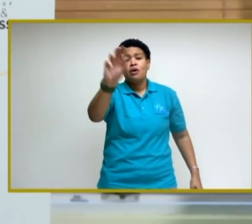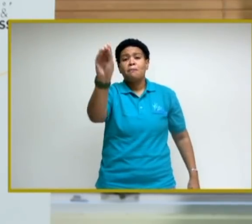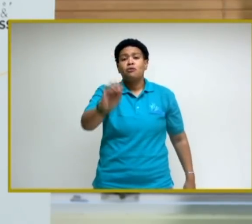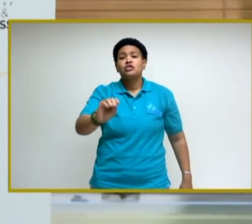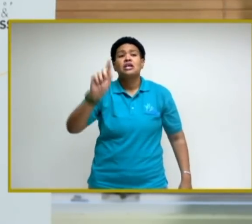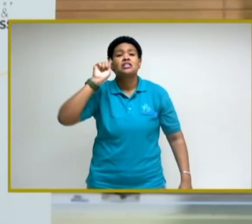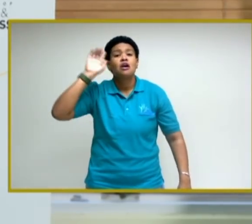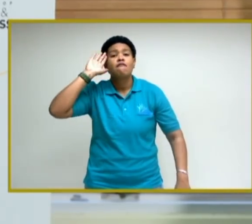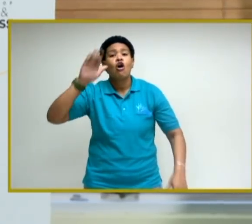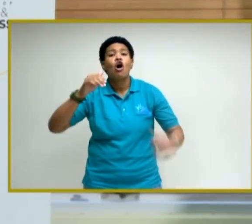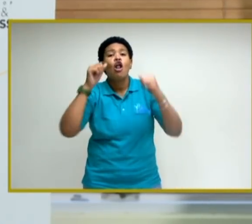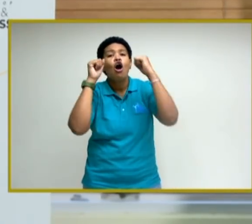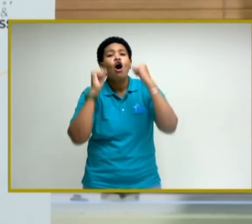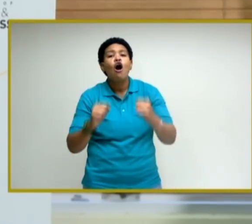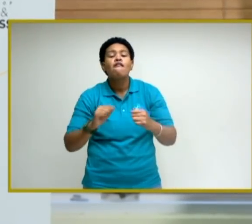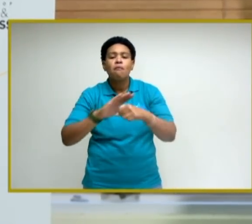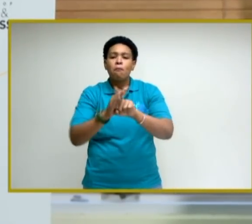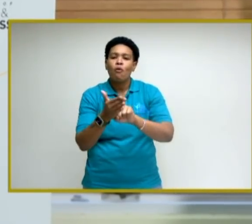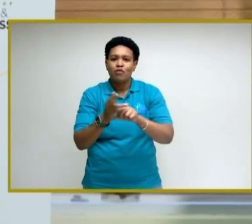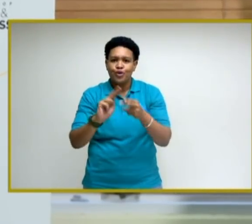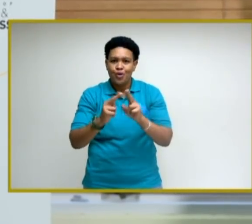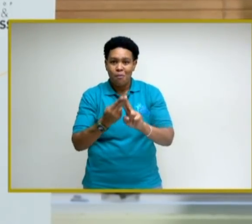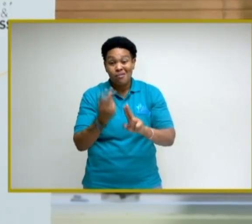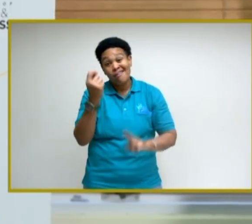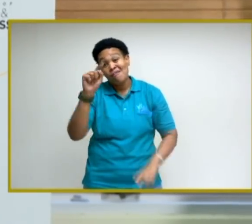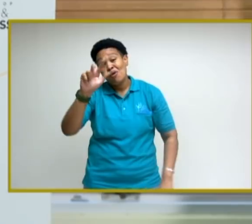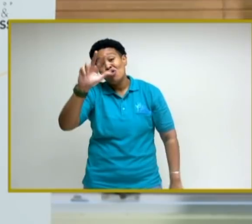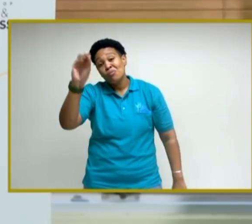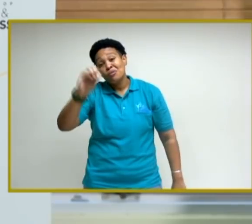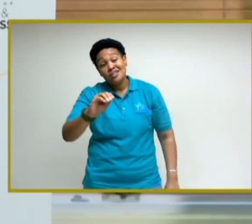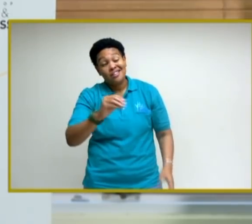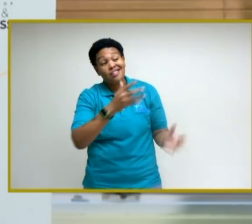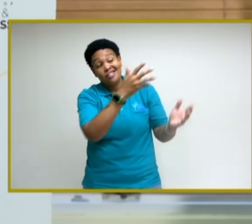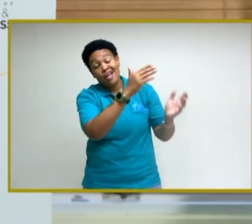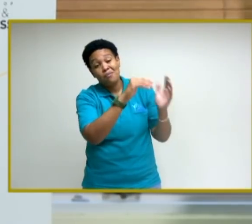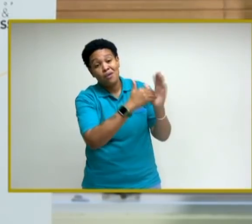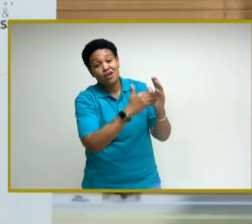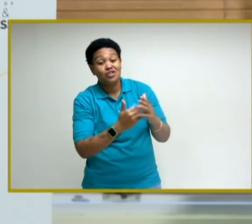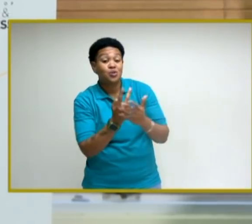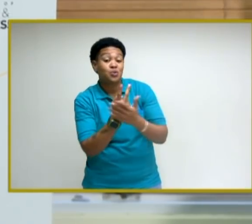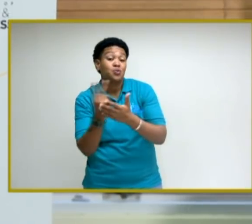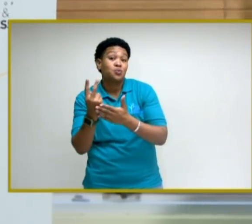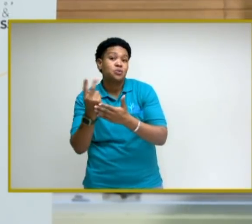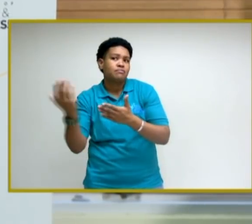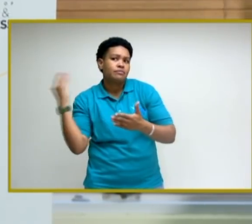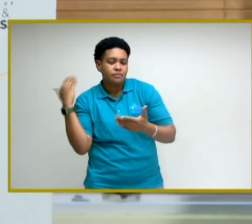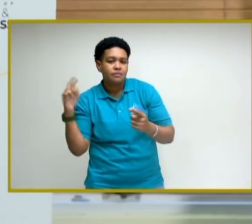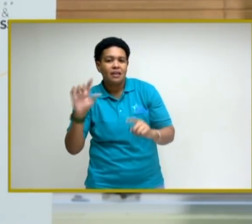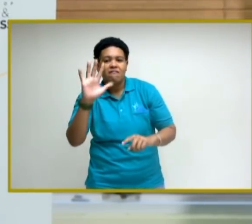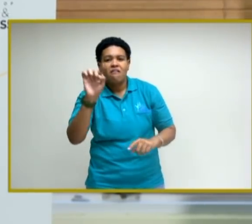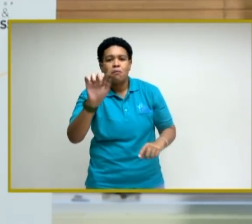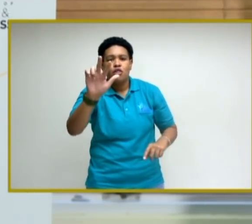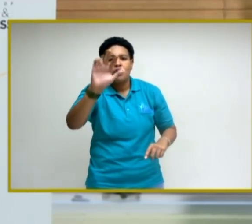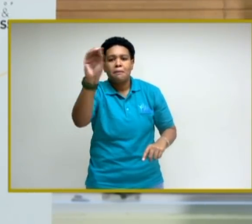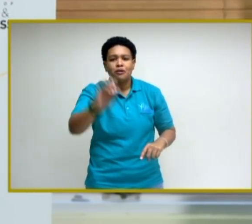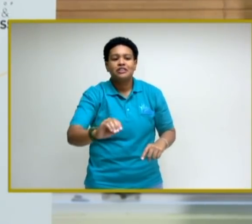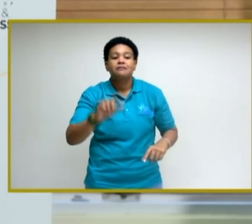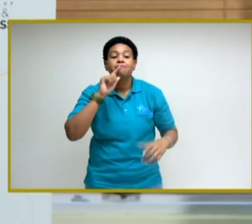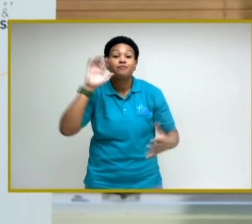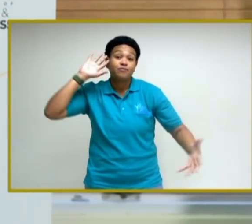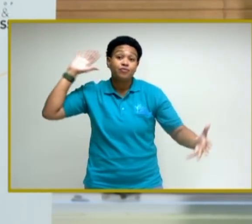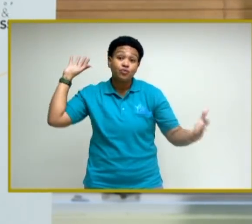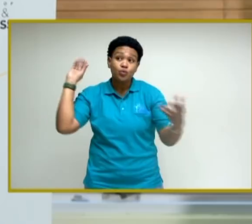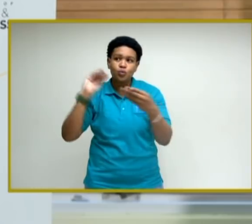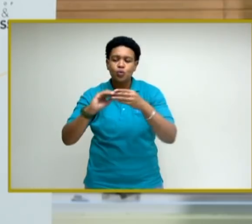all confirmed COVID-19 cases in the last 2 weeks, and presently 5.3% of the